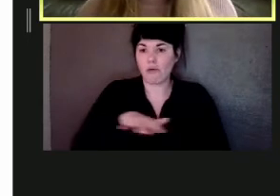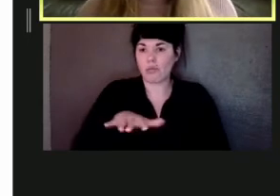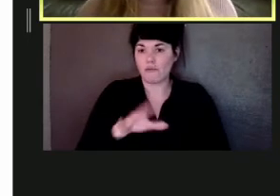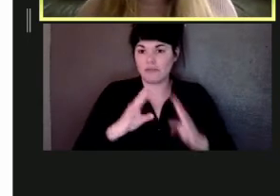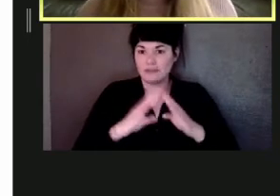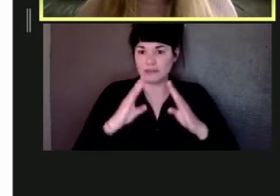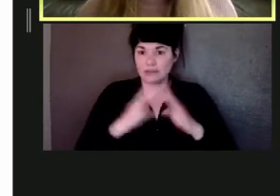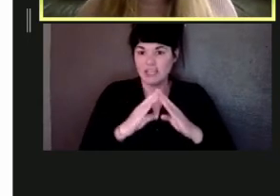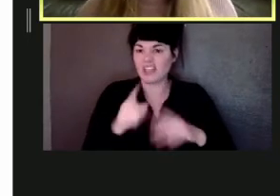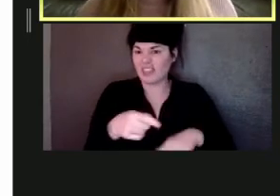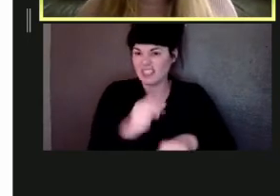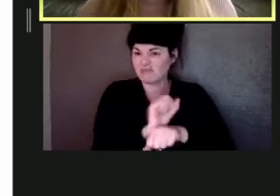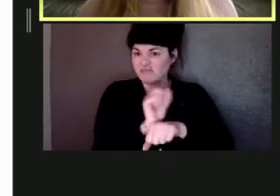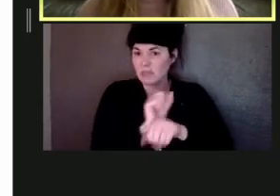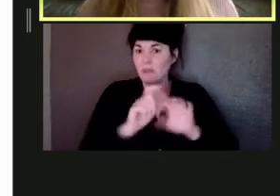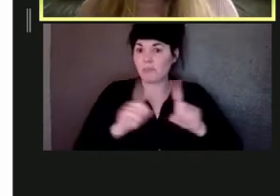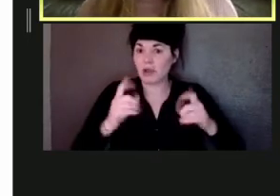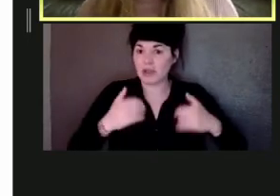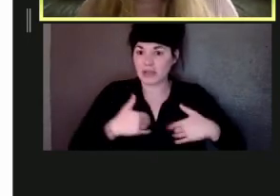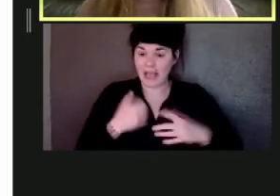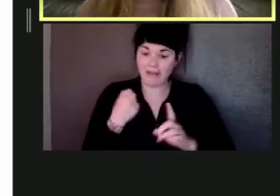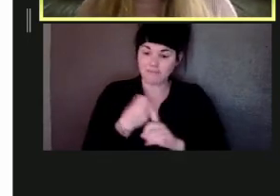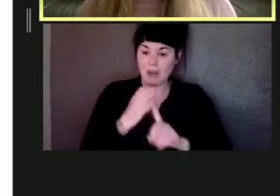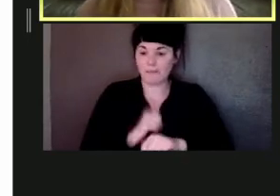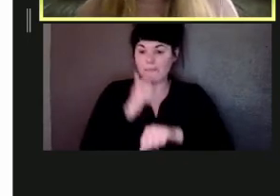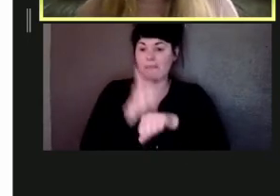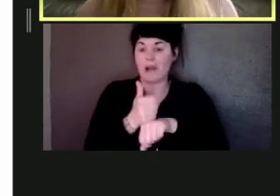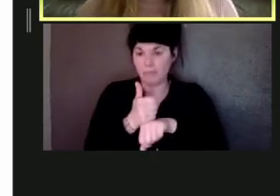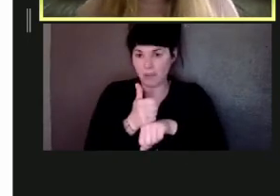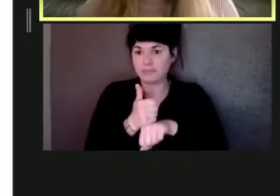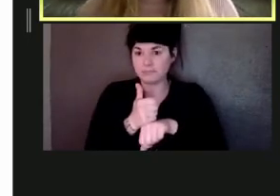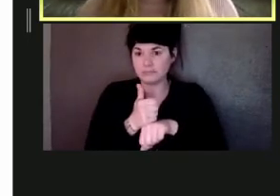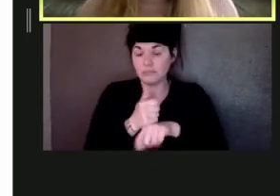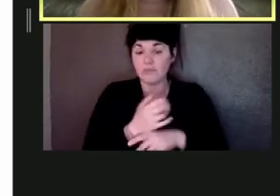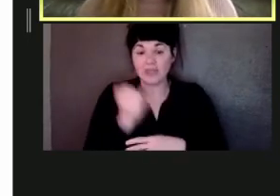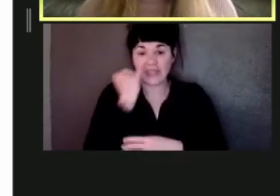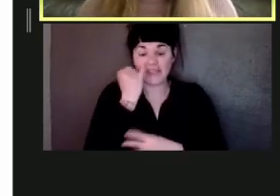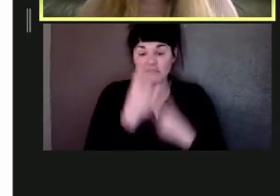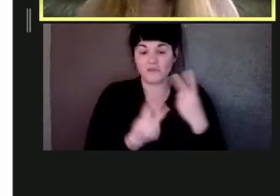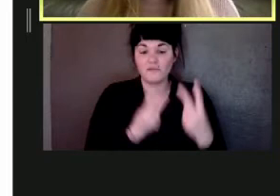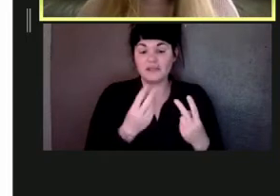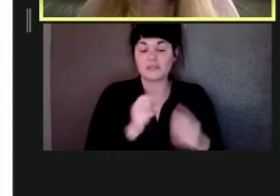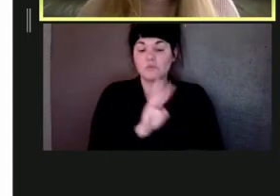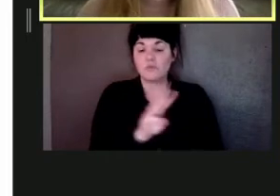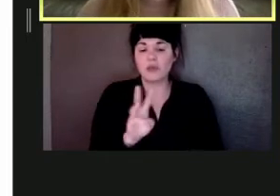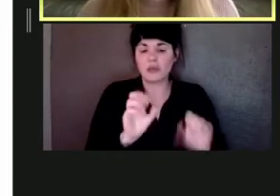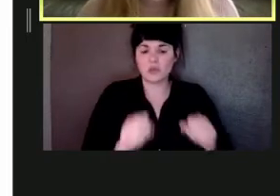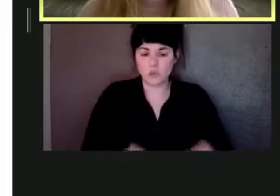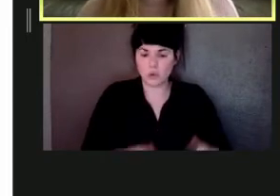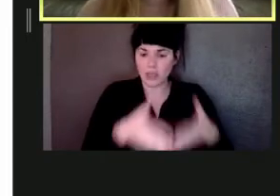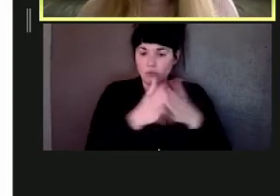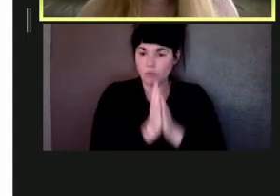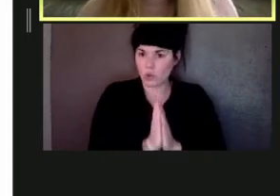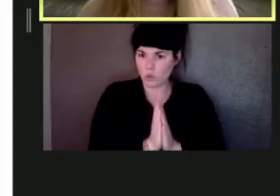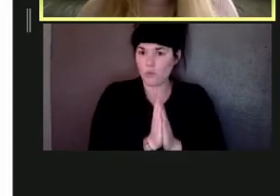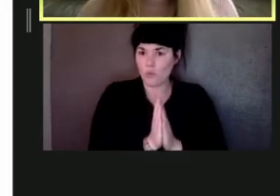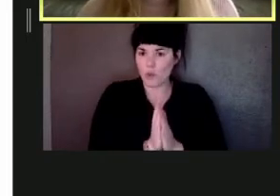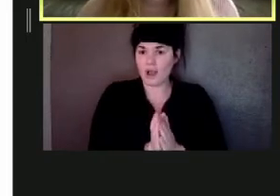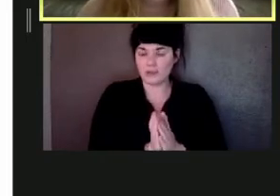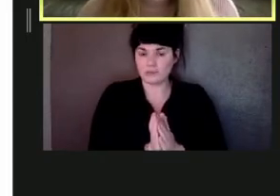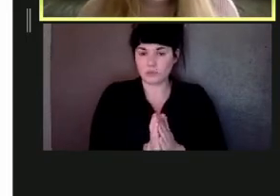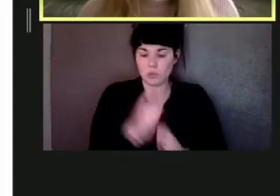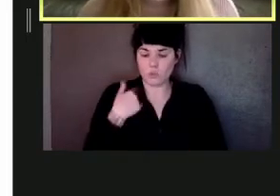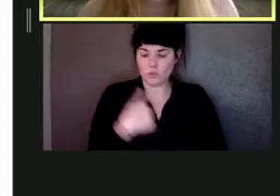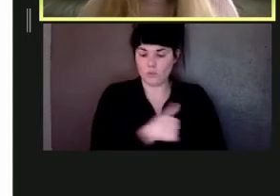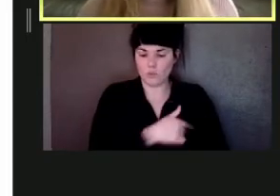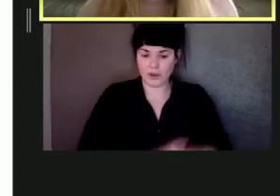our website, you can always request a vaccine site for your church, your community group, and we will come to you. And we can also provide an